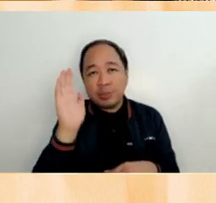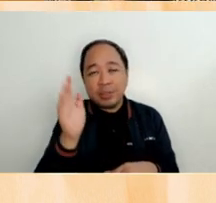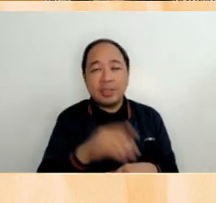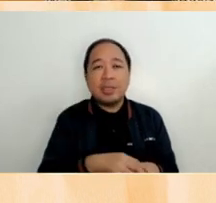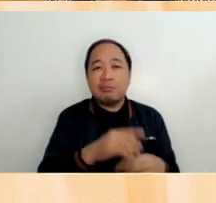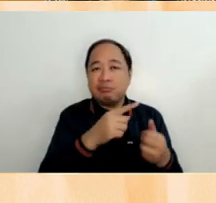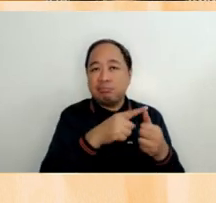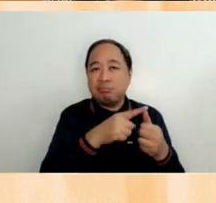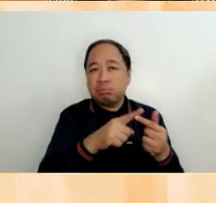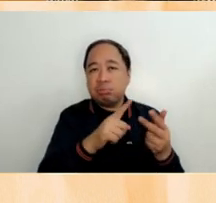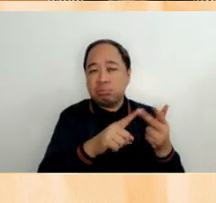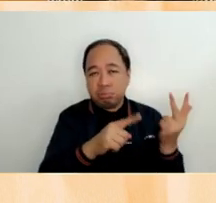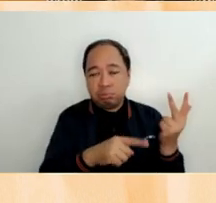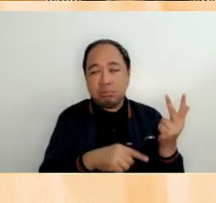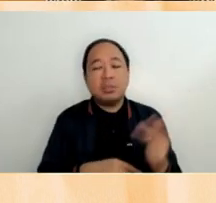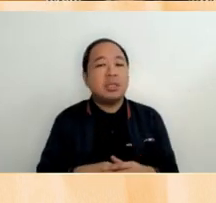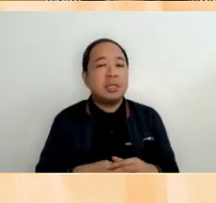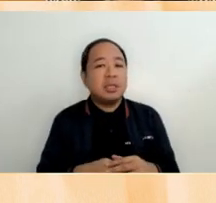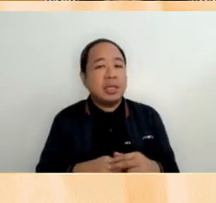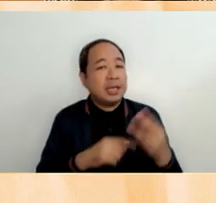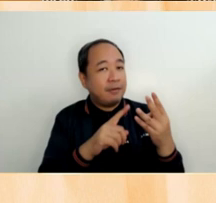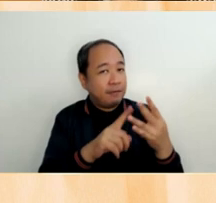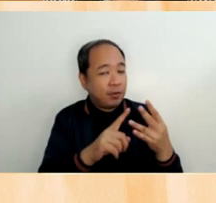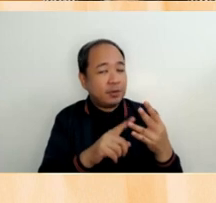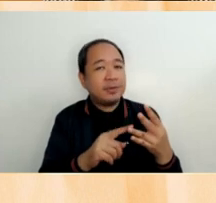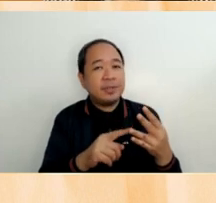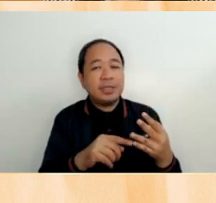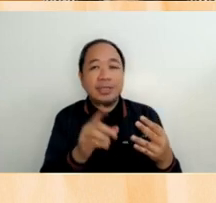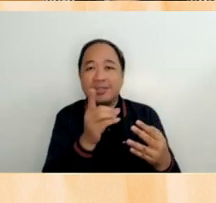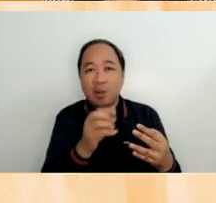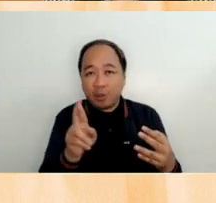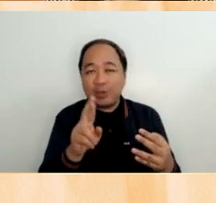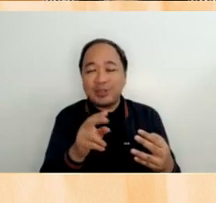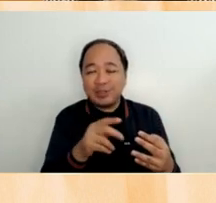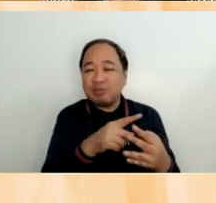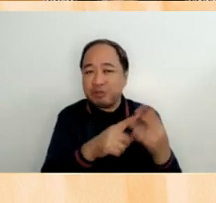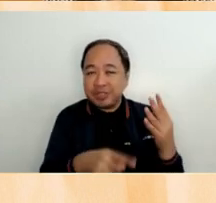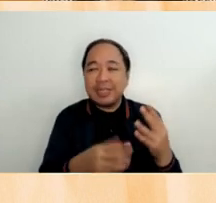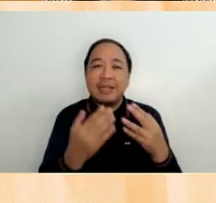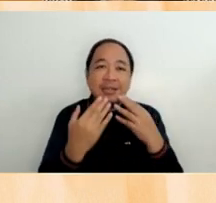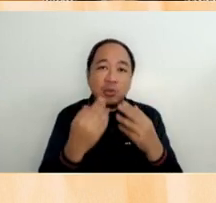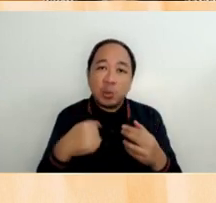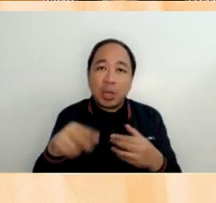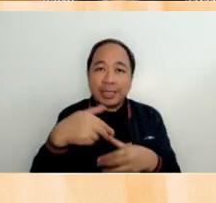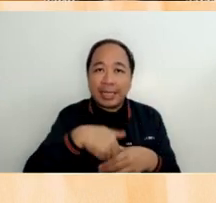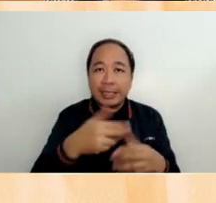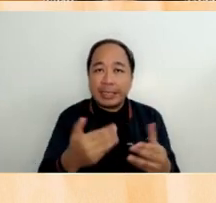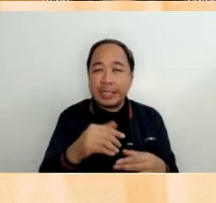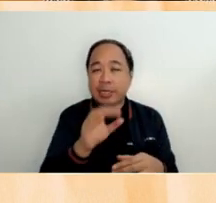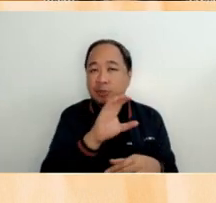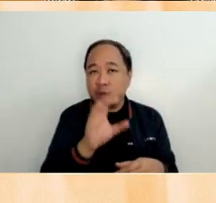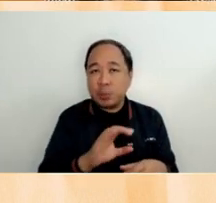Dr. Picache, Dr. De Guzman, Dr. Red, and Dr. Dumlao. To our active attendees here on Zoom, Facebook, and